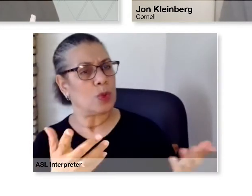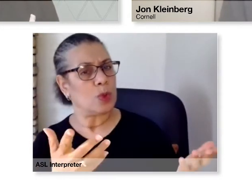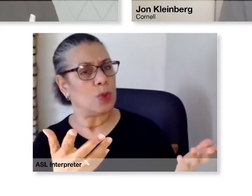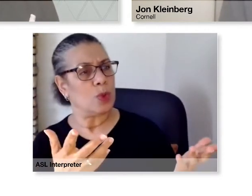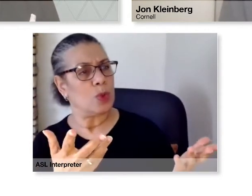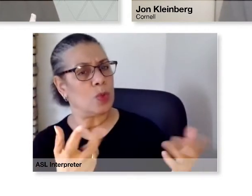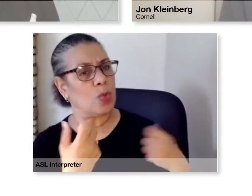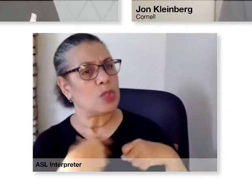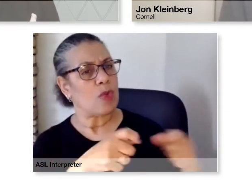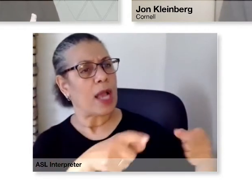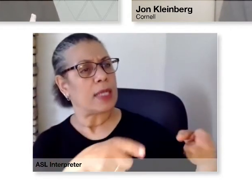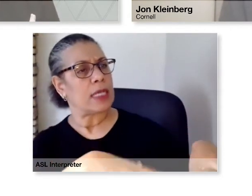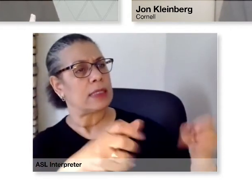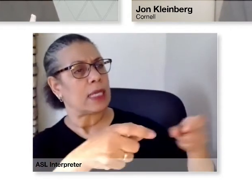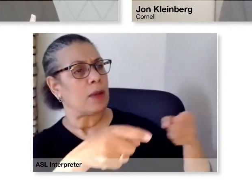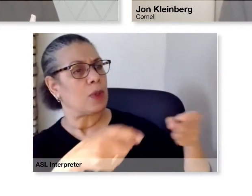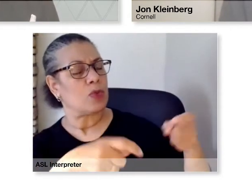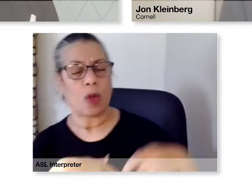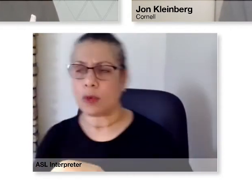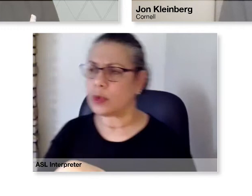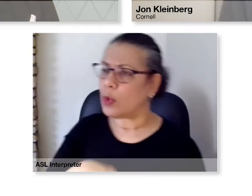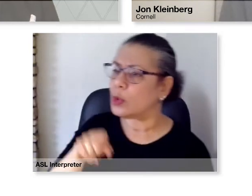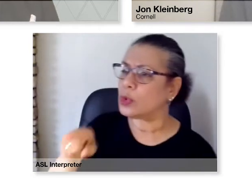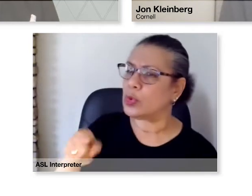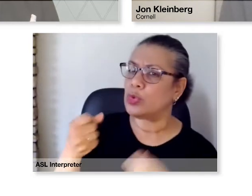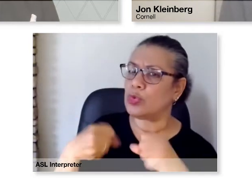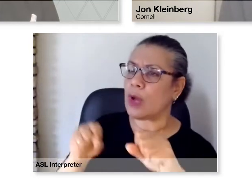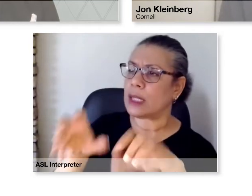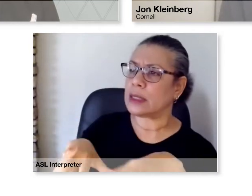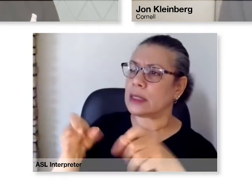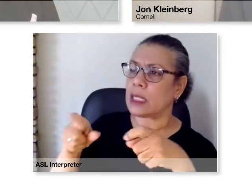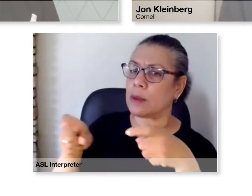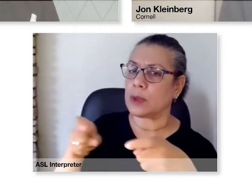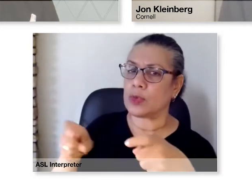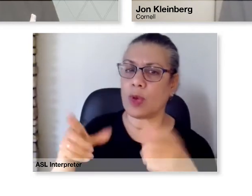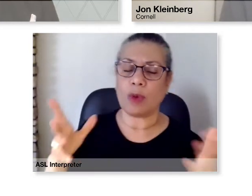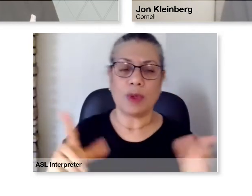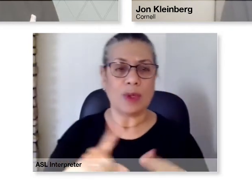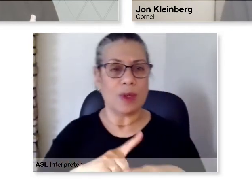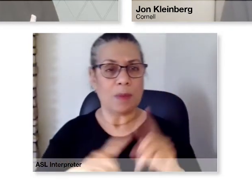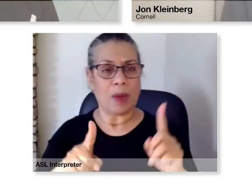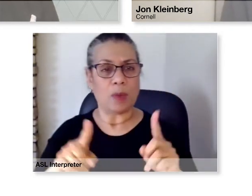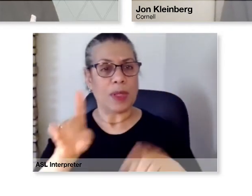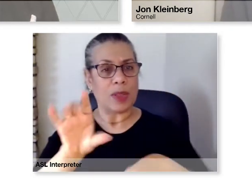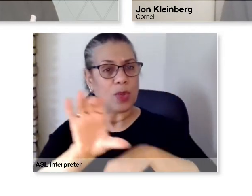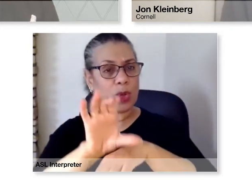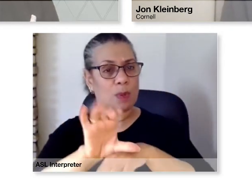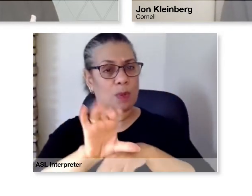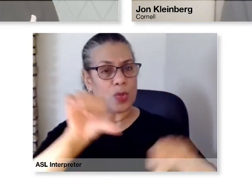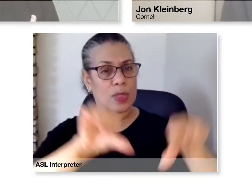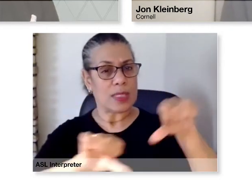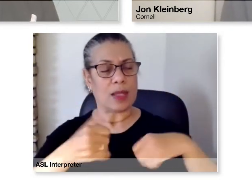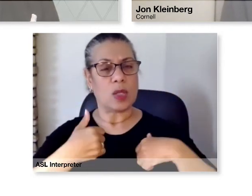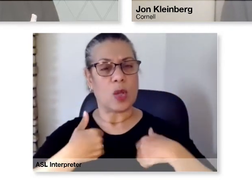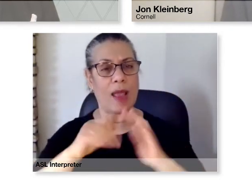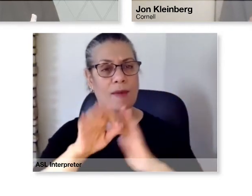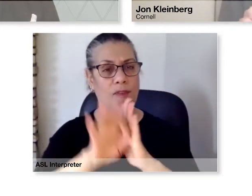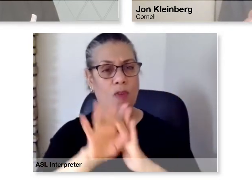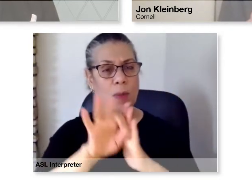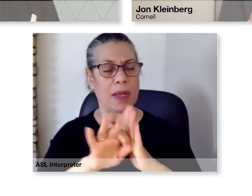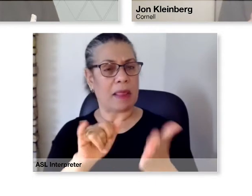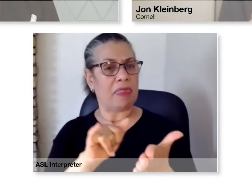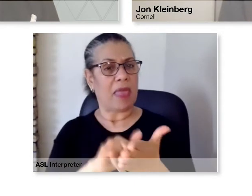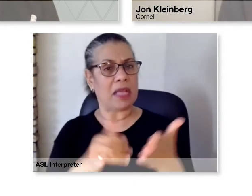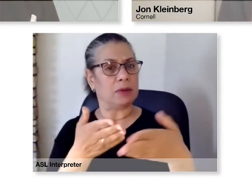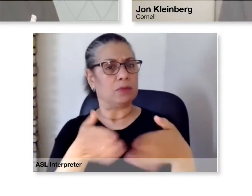under control, and in fact wasn't. That, on the computer science side, we'll sometimes take the problem formulation as a given, at some low